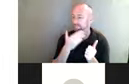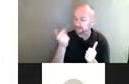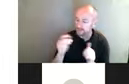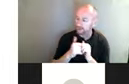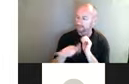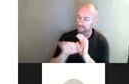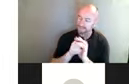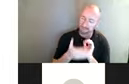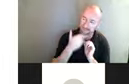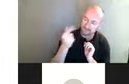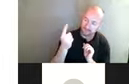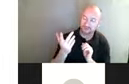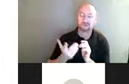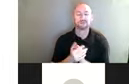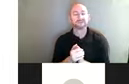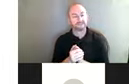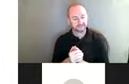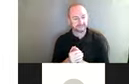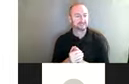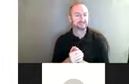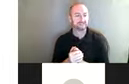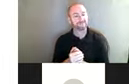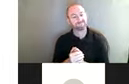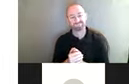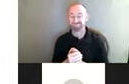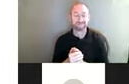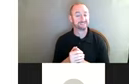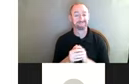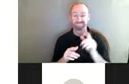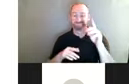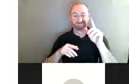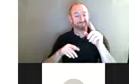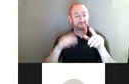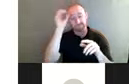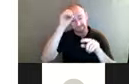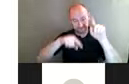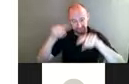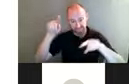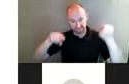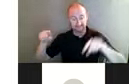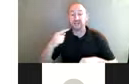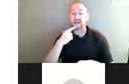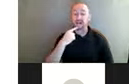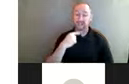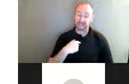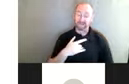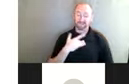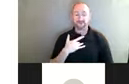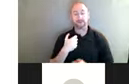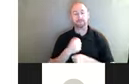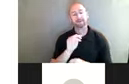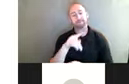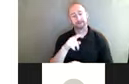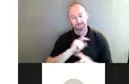the best one? And this is where that cartographic license comes into play. I often say make multiple maps and think about how they're different and what the